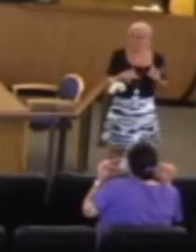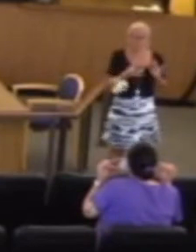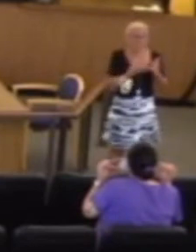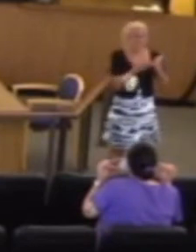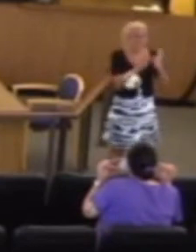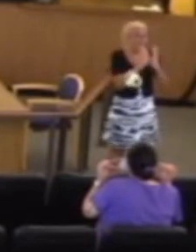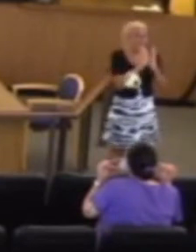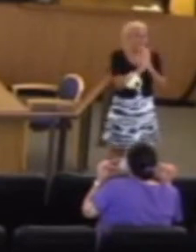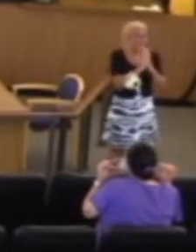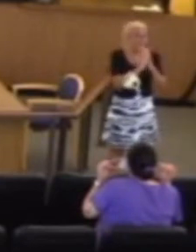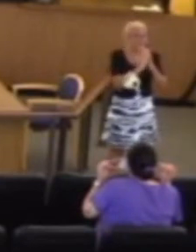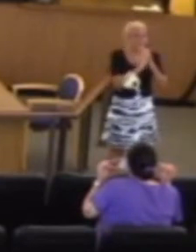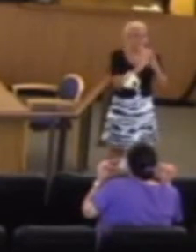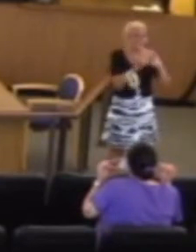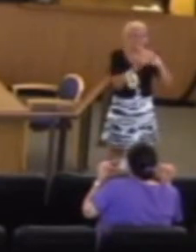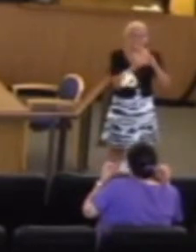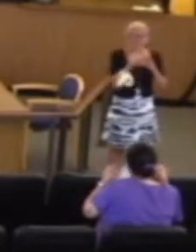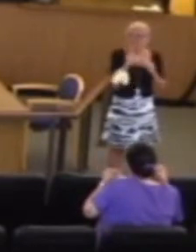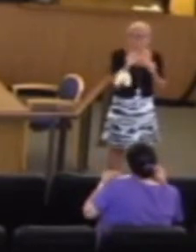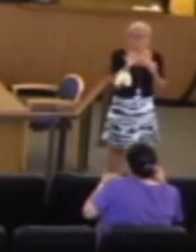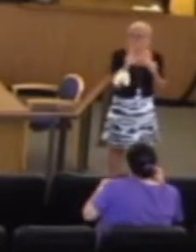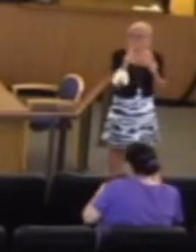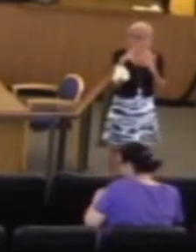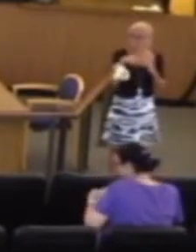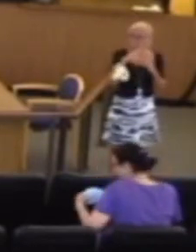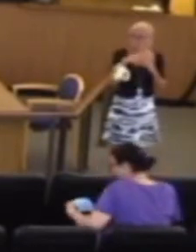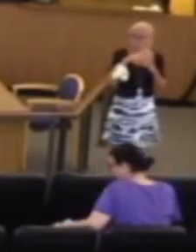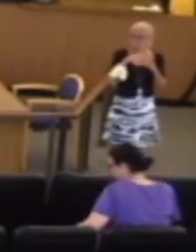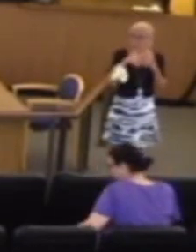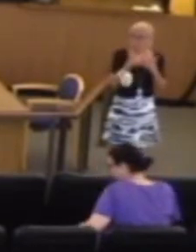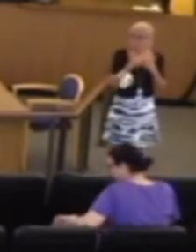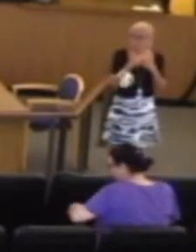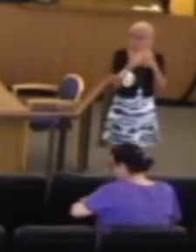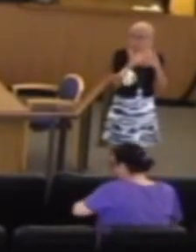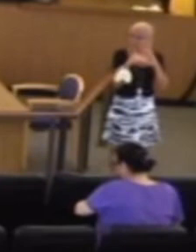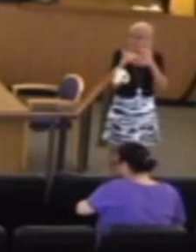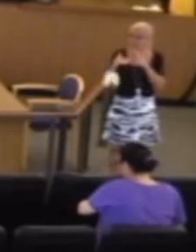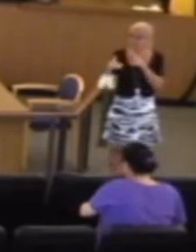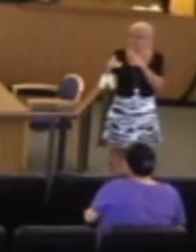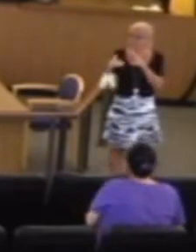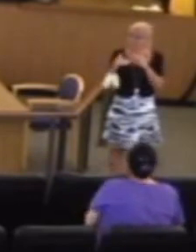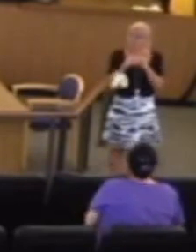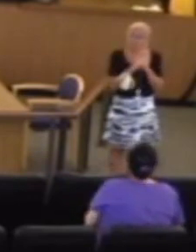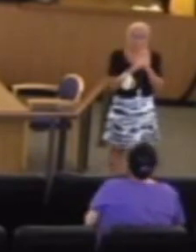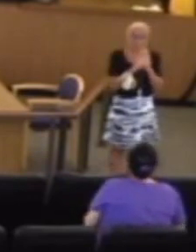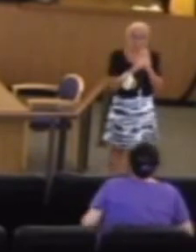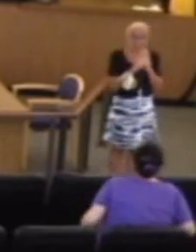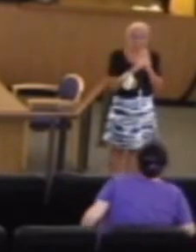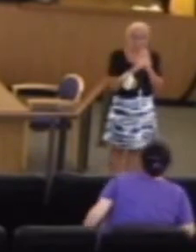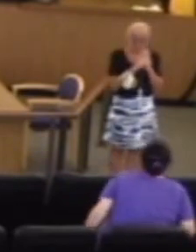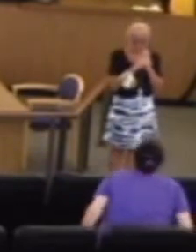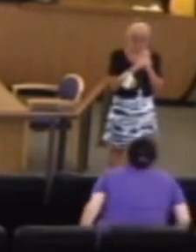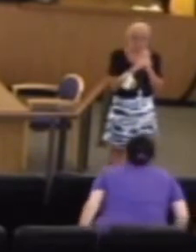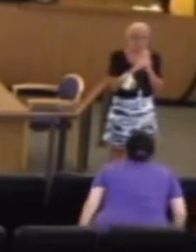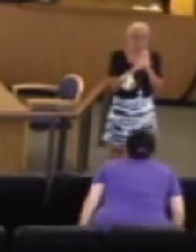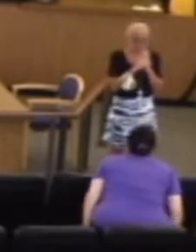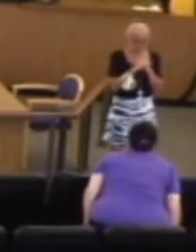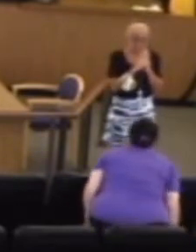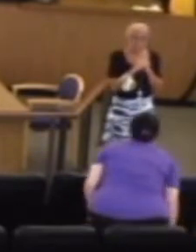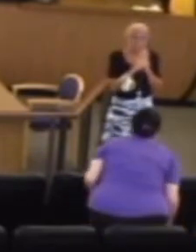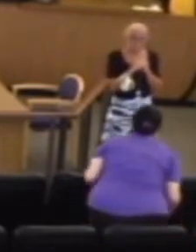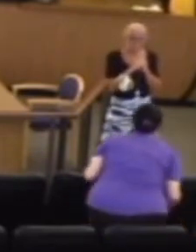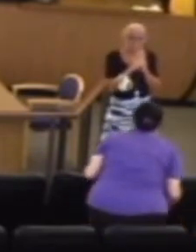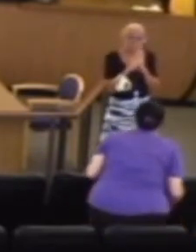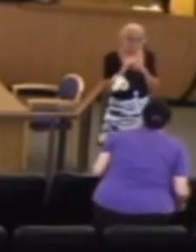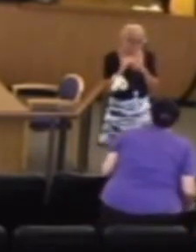town clerk to now read those aloud that were received on this item. Supervisor Claiborne, we have two email